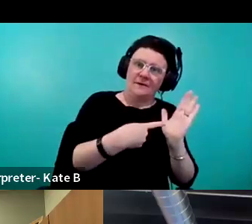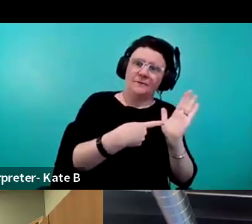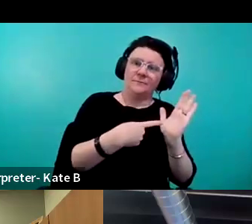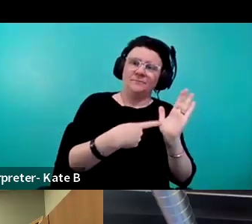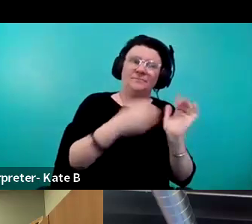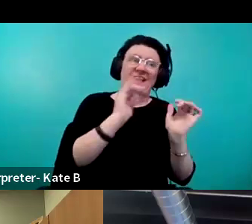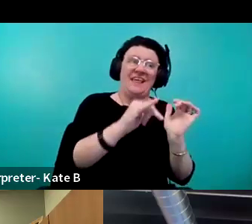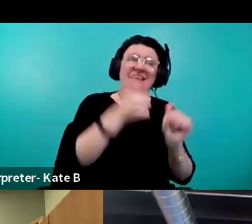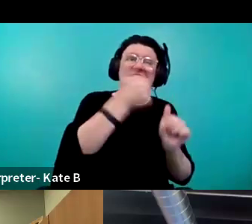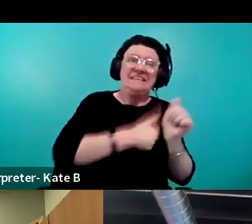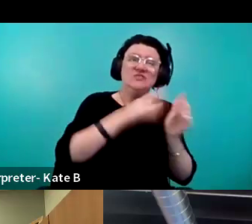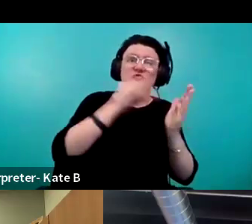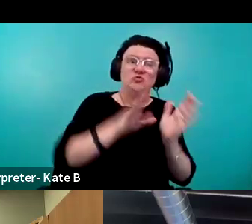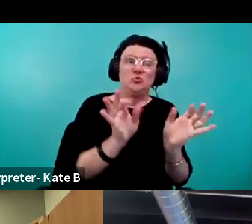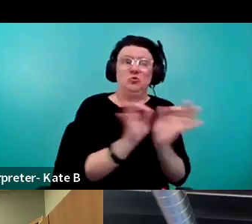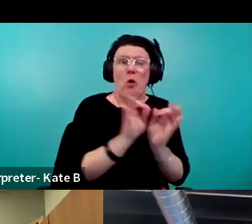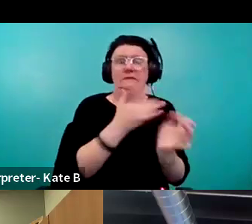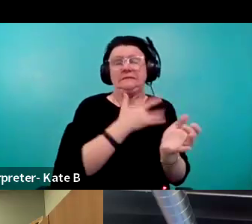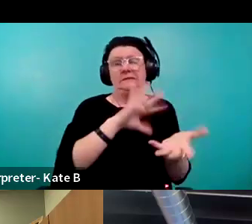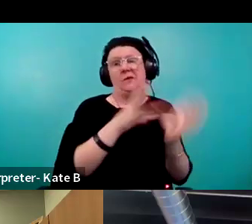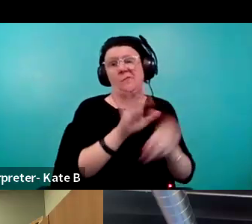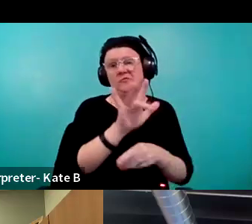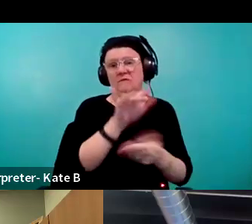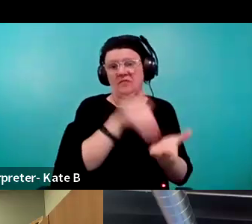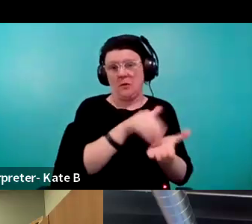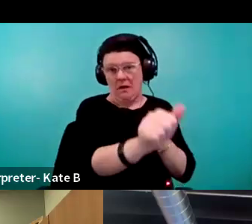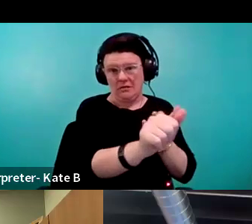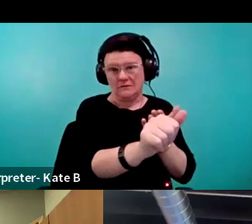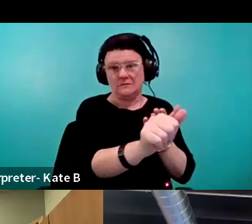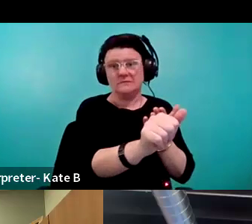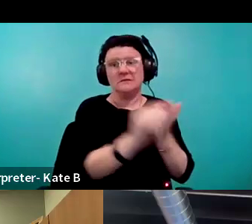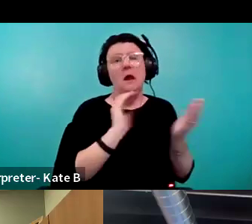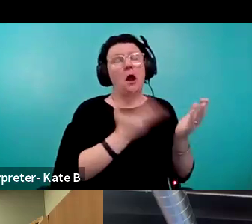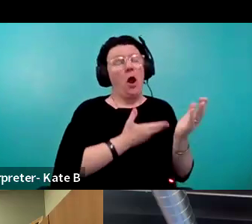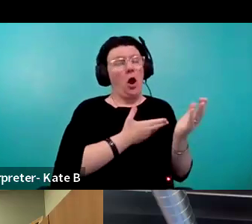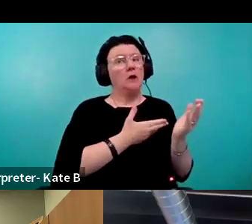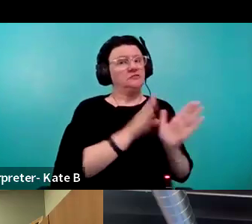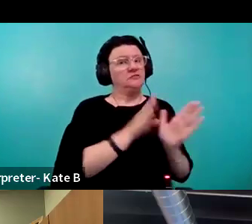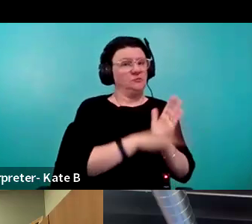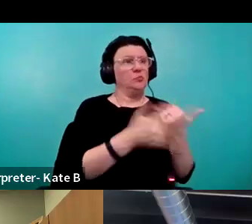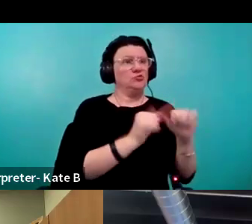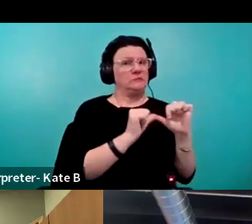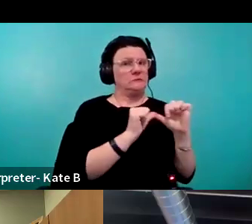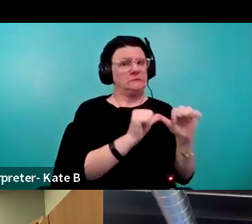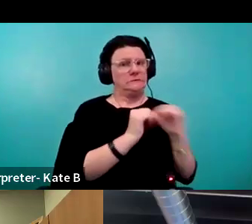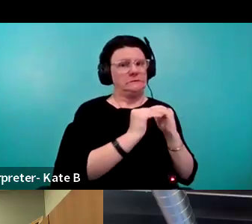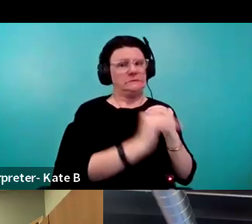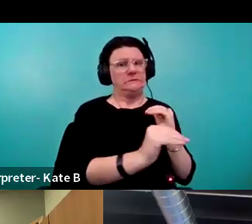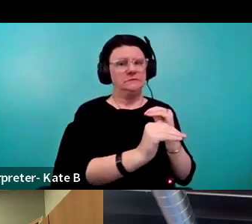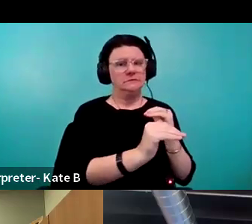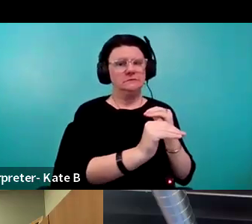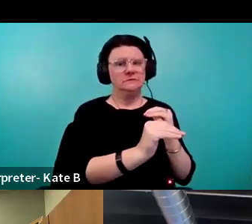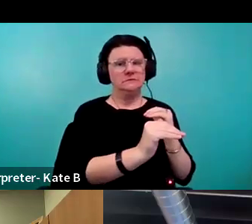around 25,000 or more for many other programs, ours is quite low, but we try to keep it that way so it's not such a